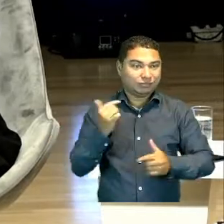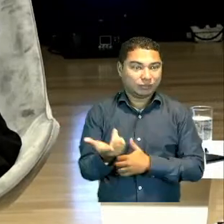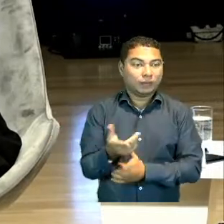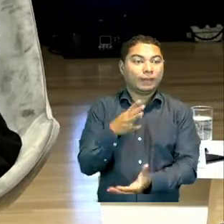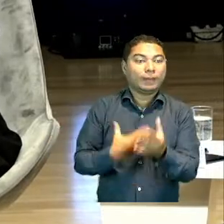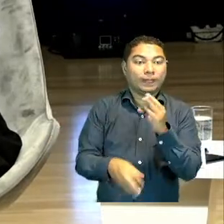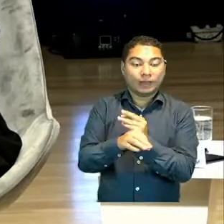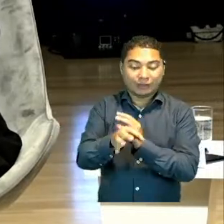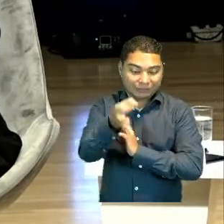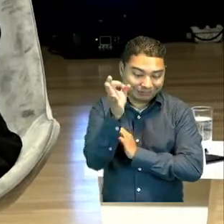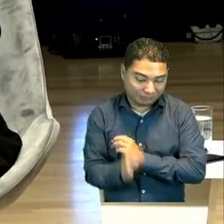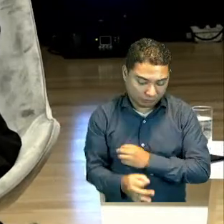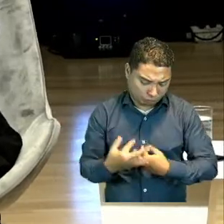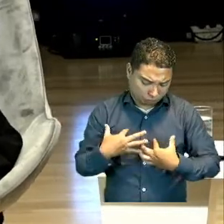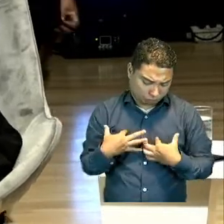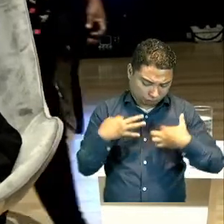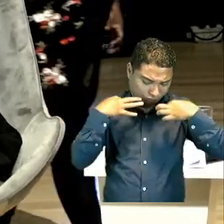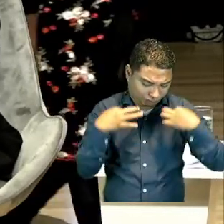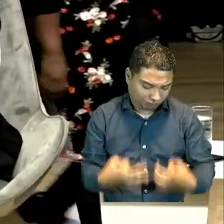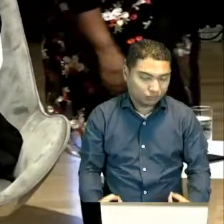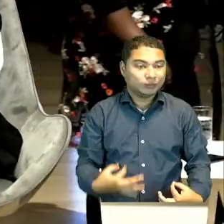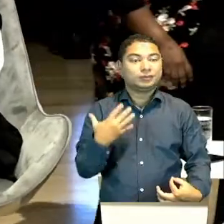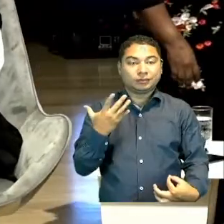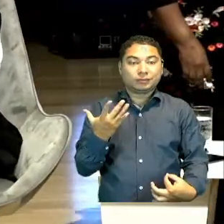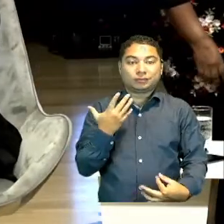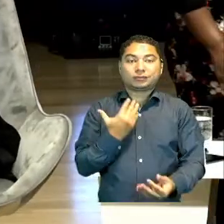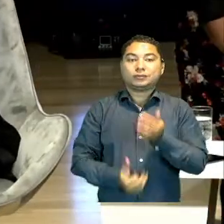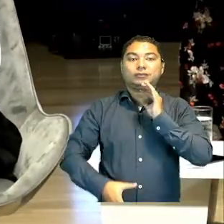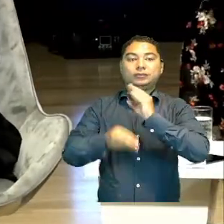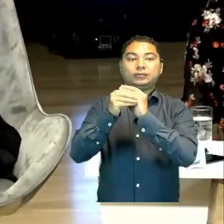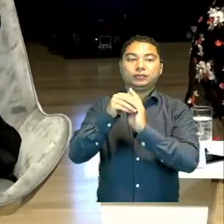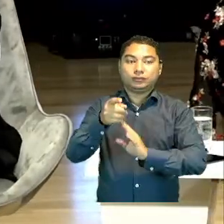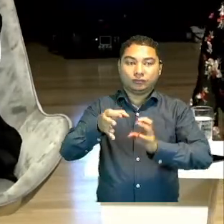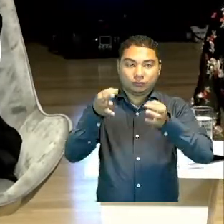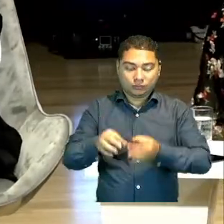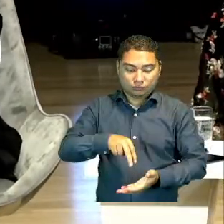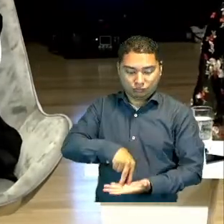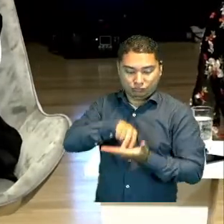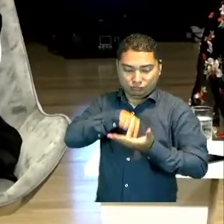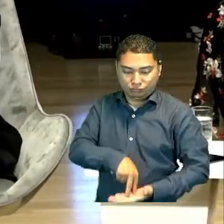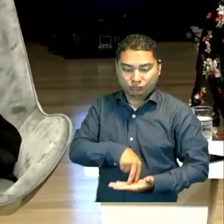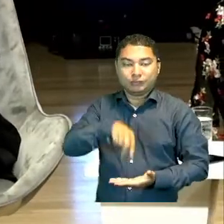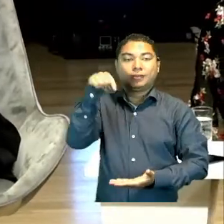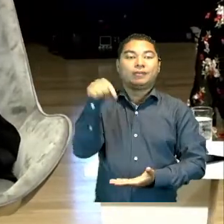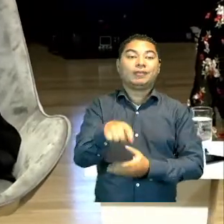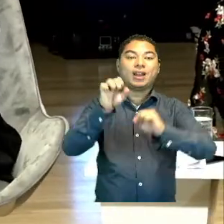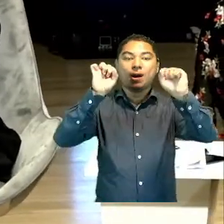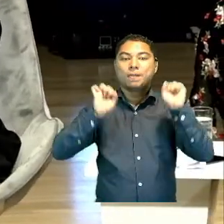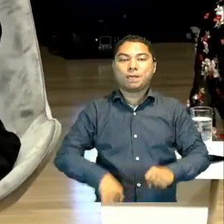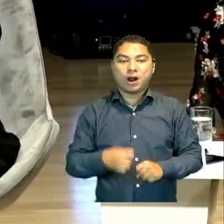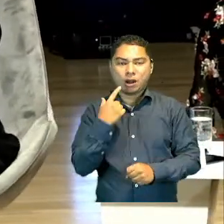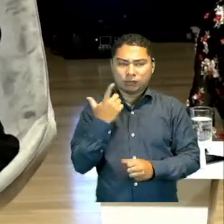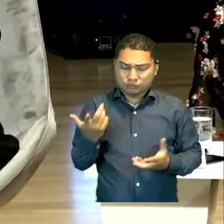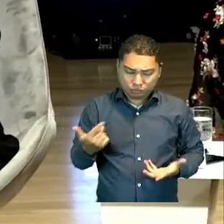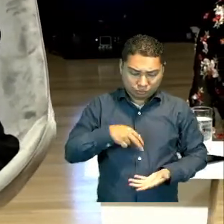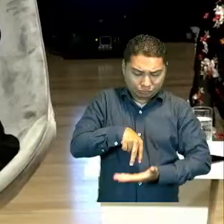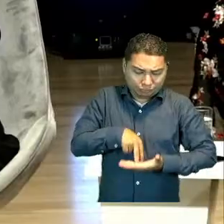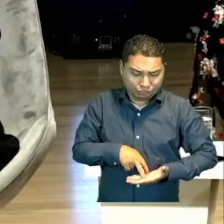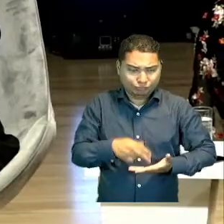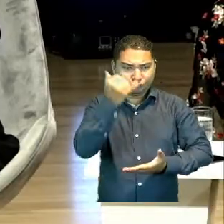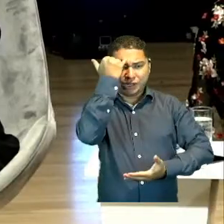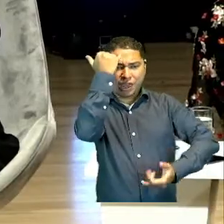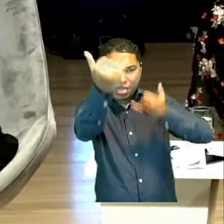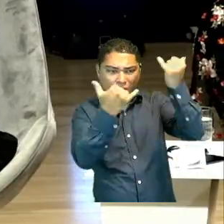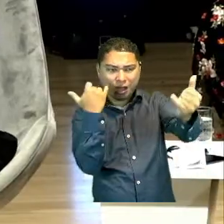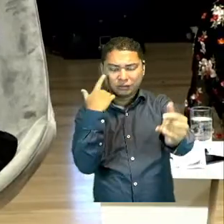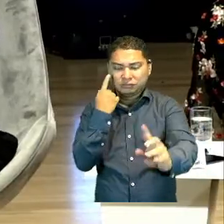that have that criteria, that have that capacity to discern, first of all, and then stand in front of